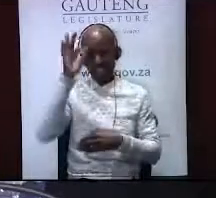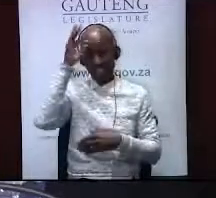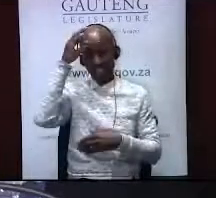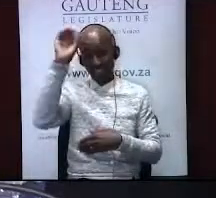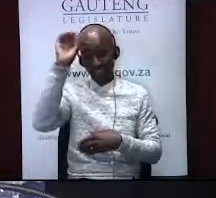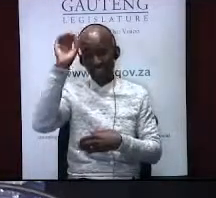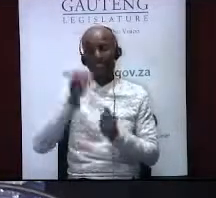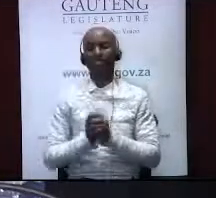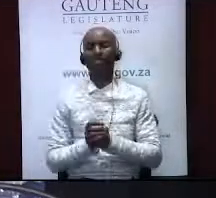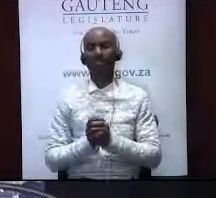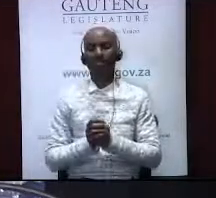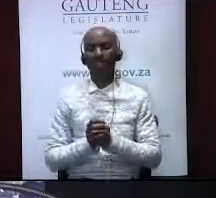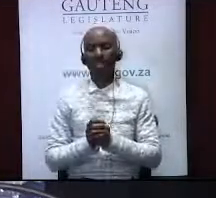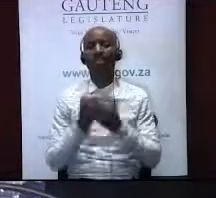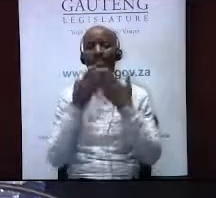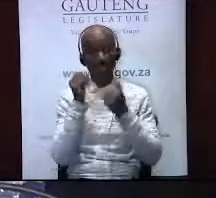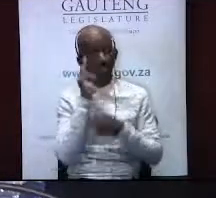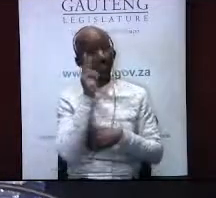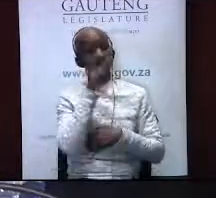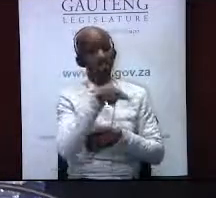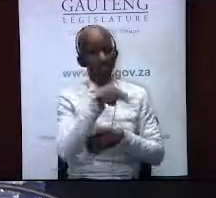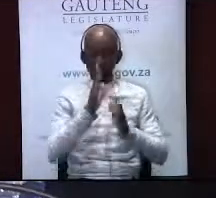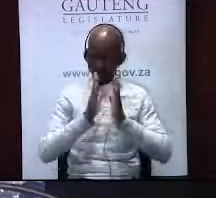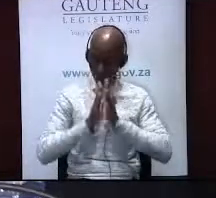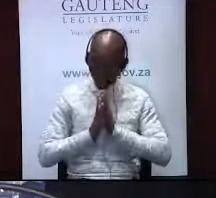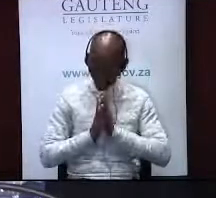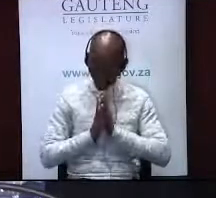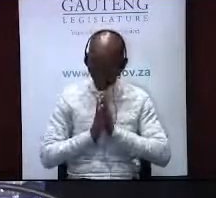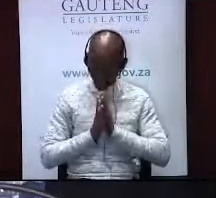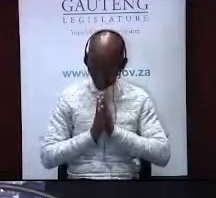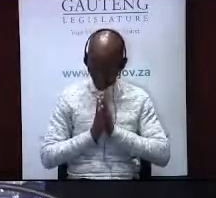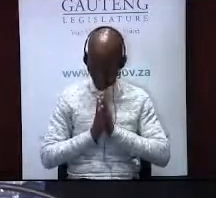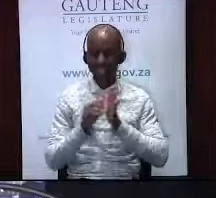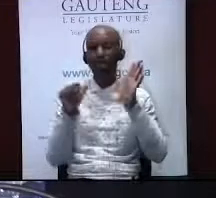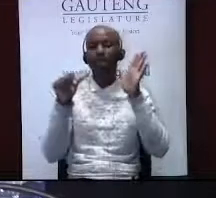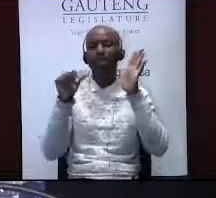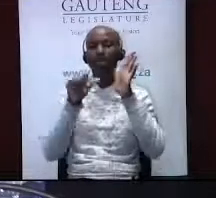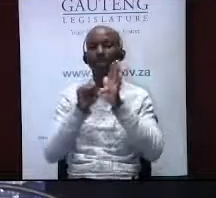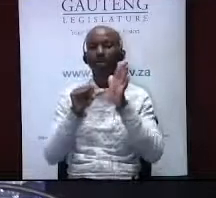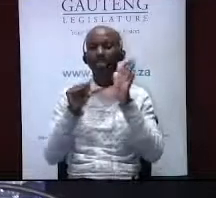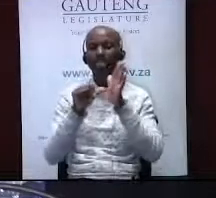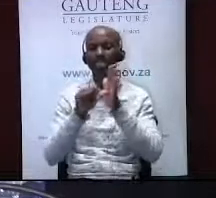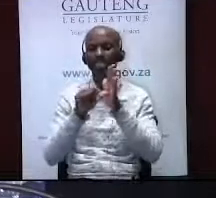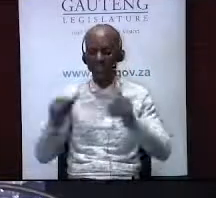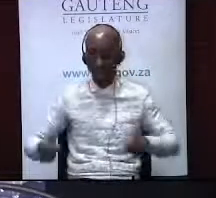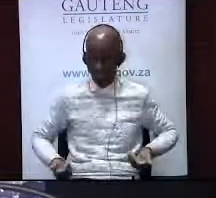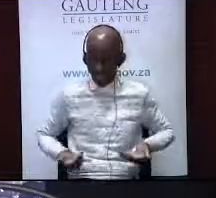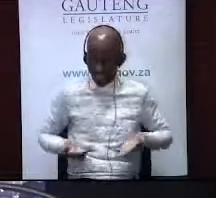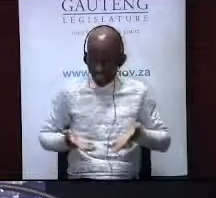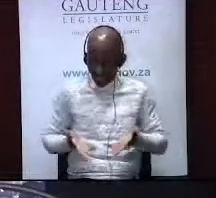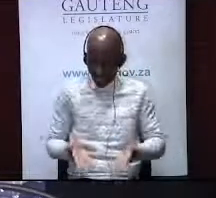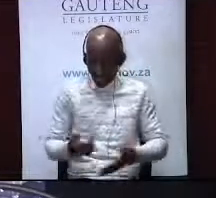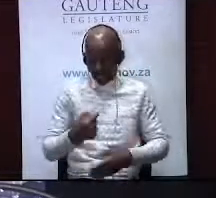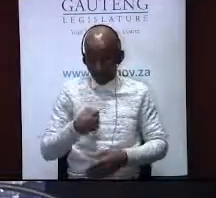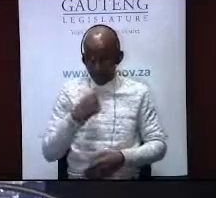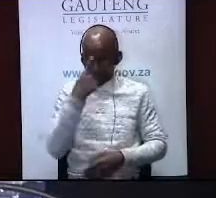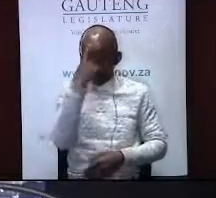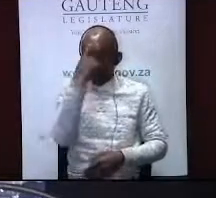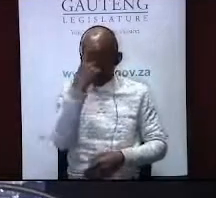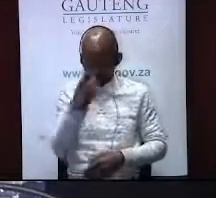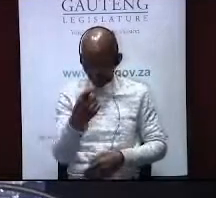as well to consider the church as an essential service. I believe